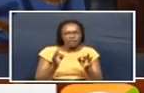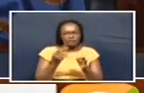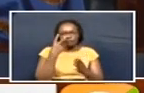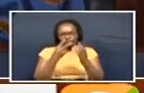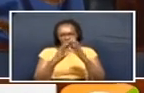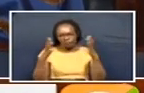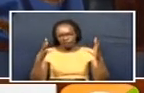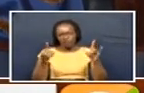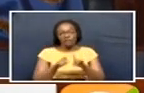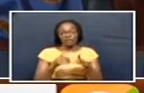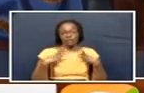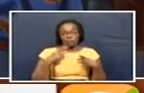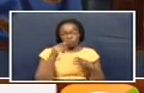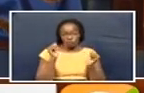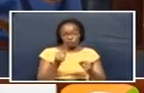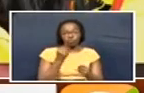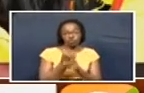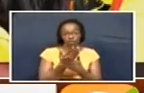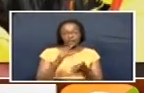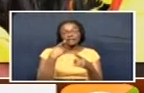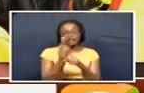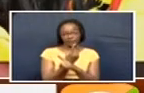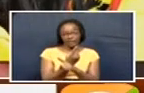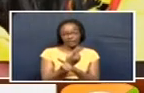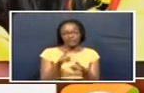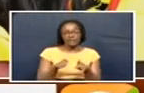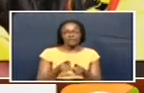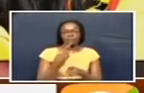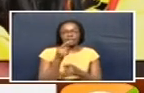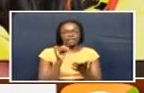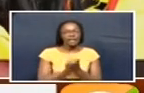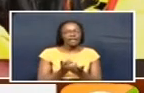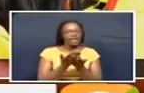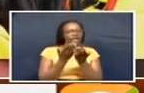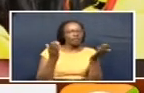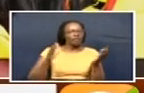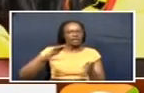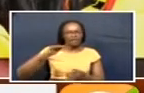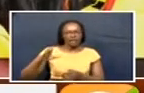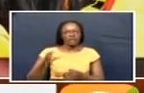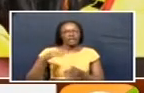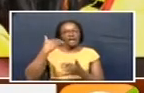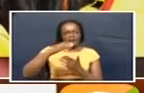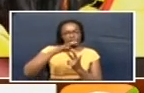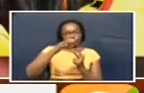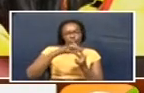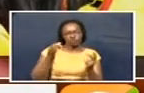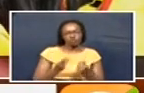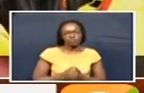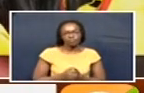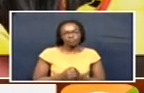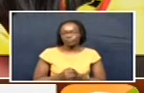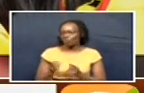and people who would be able to do things a little differently. And I think we've seen that across the country after the nominations that we had this time. And talking